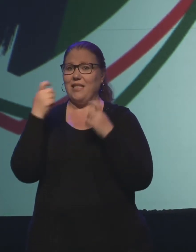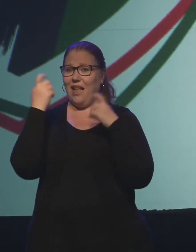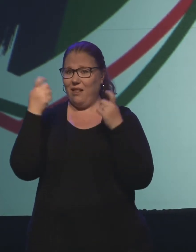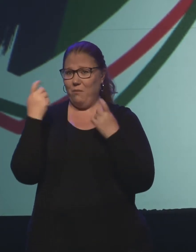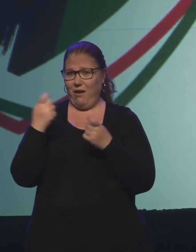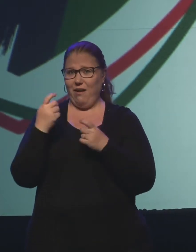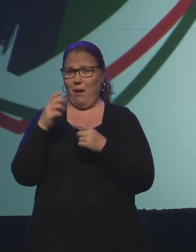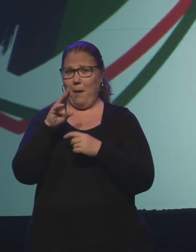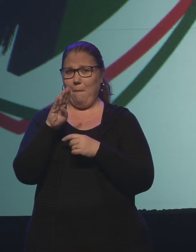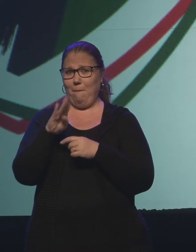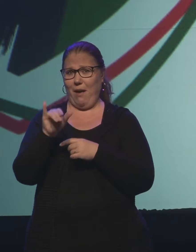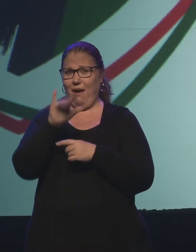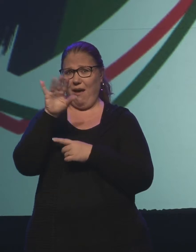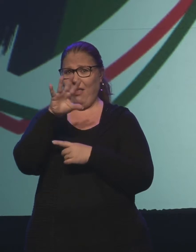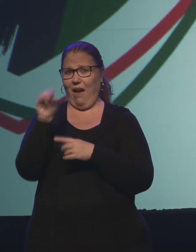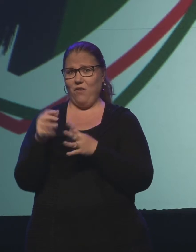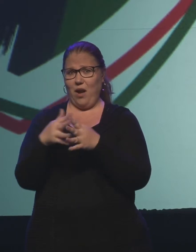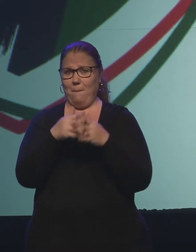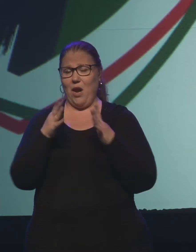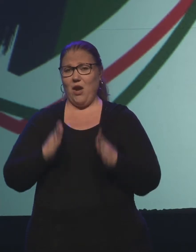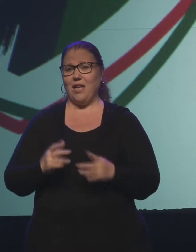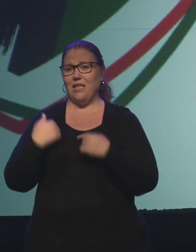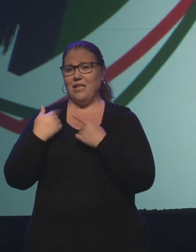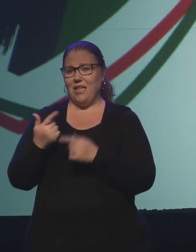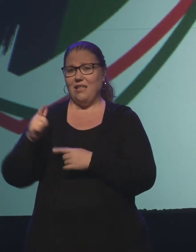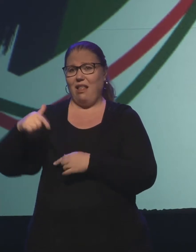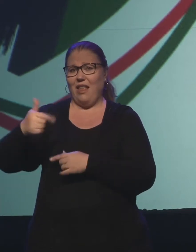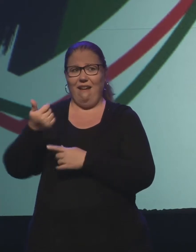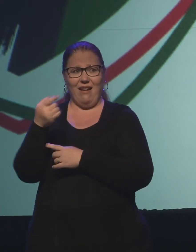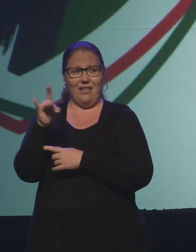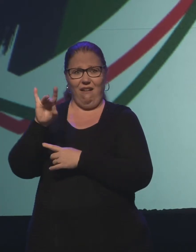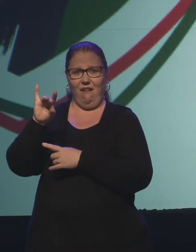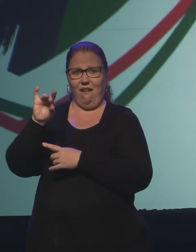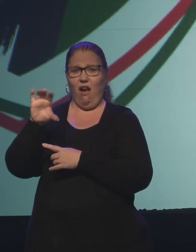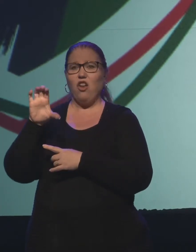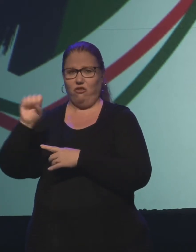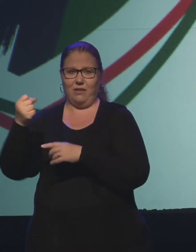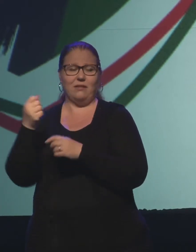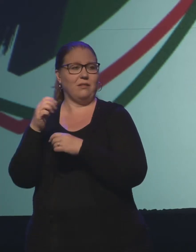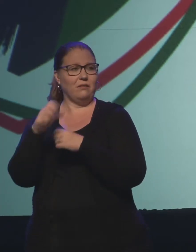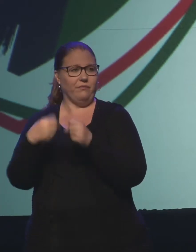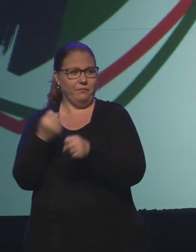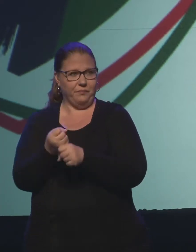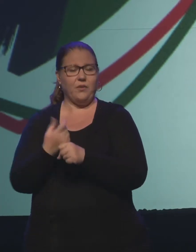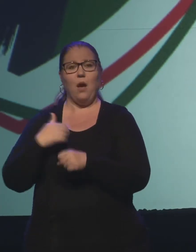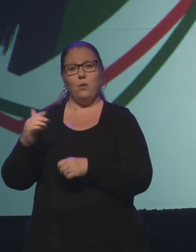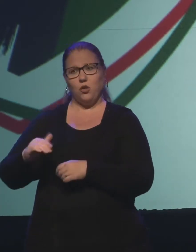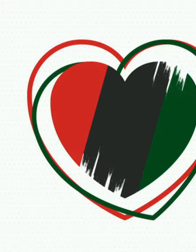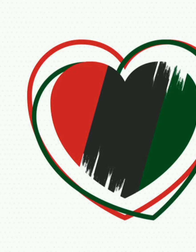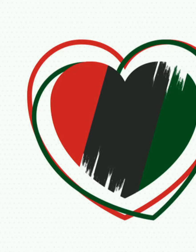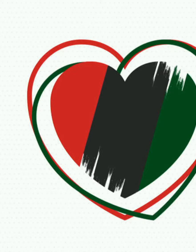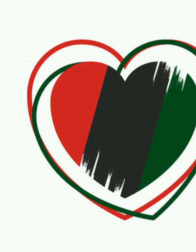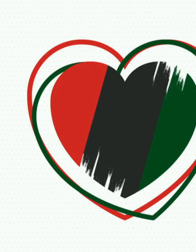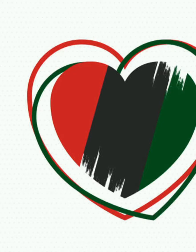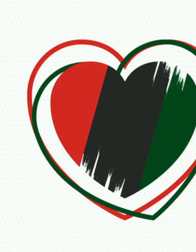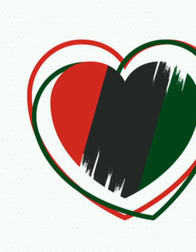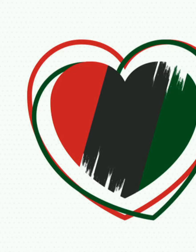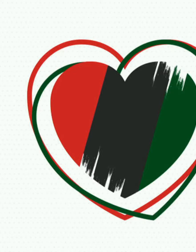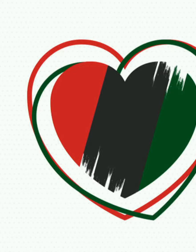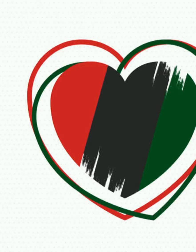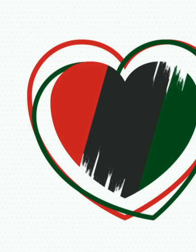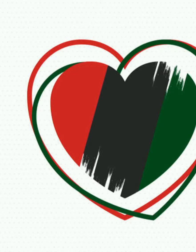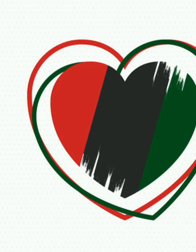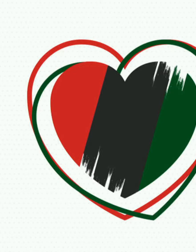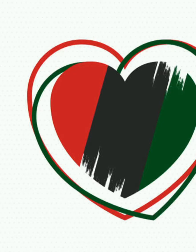African Americans since the late 1800s. When I was growing up in Fort Collins as a little girl, there really weren't